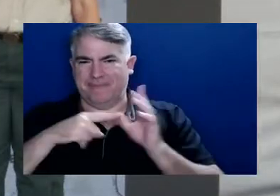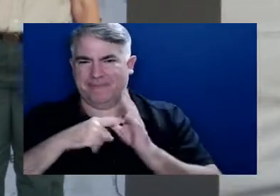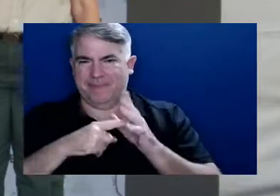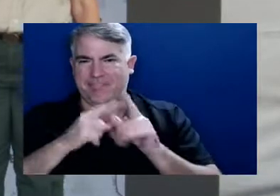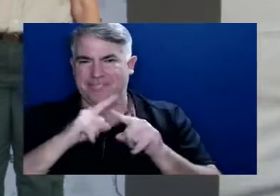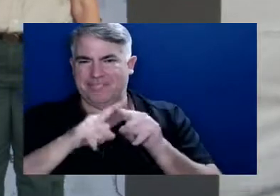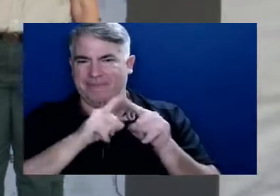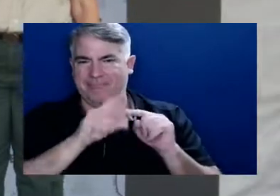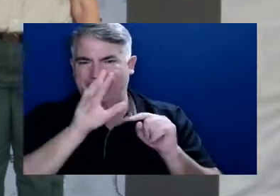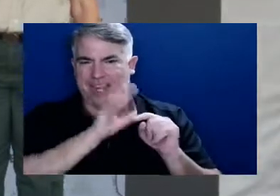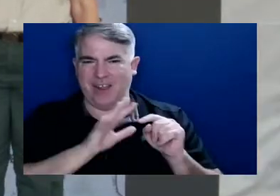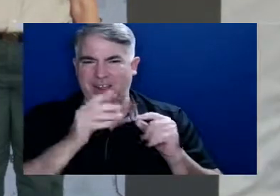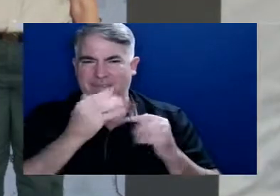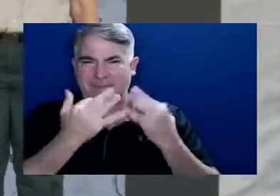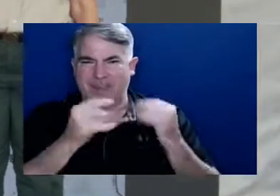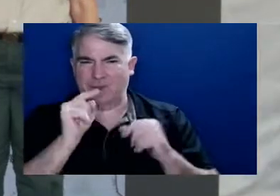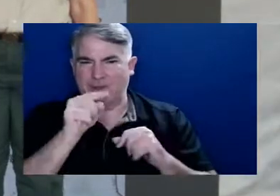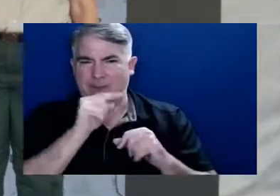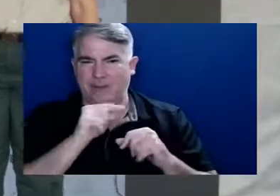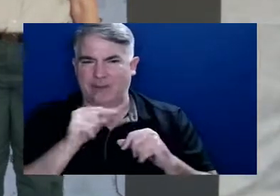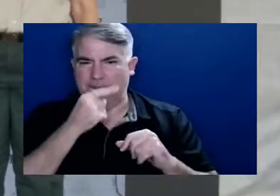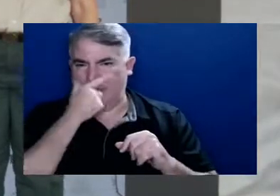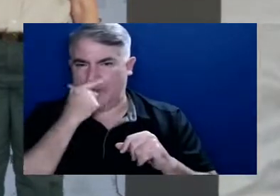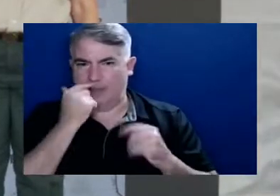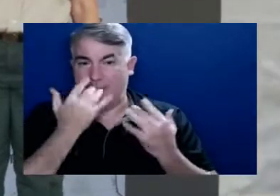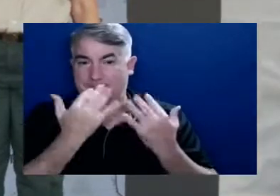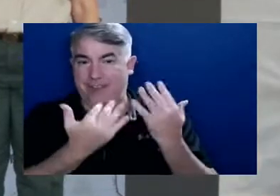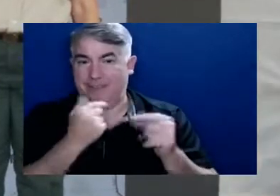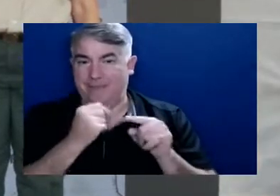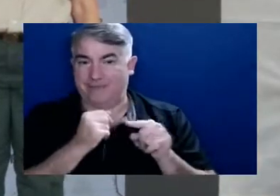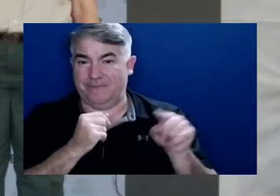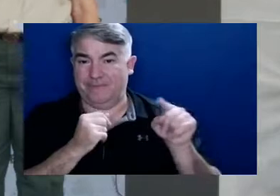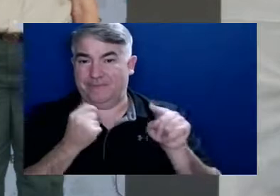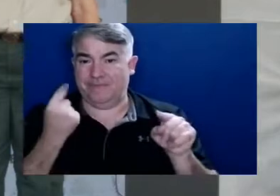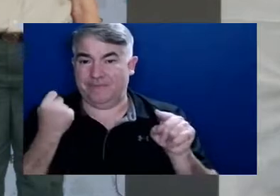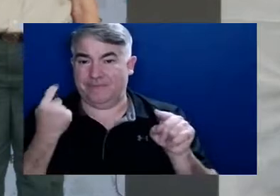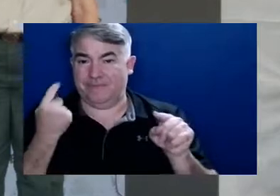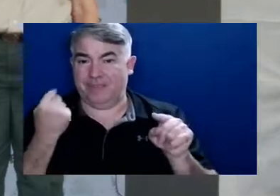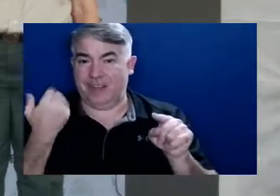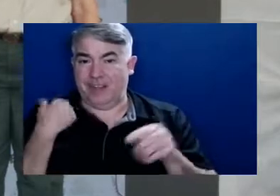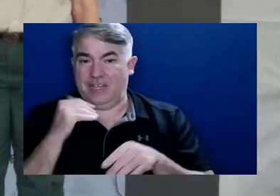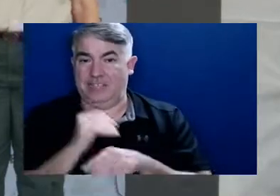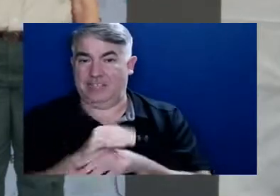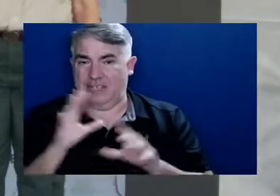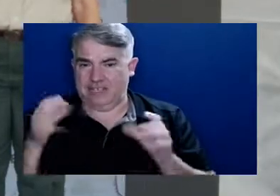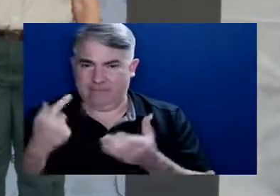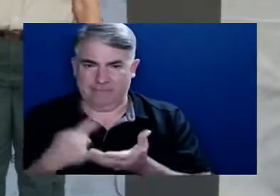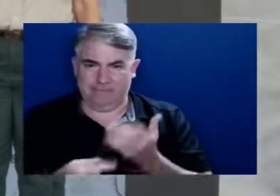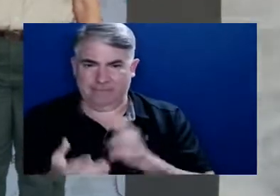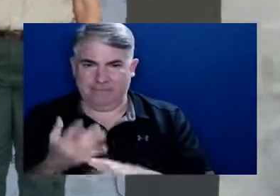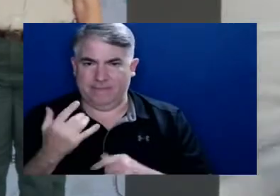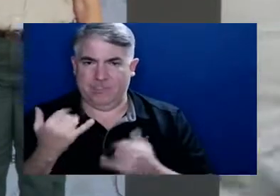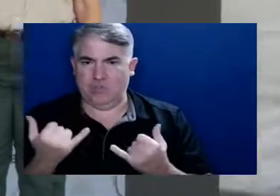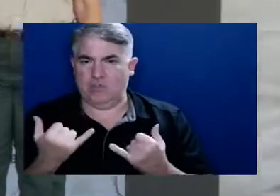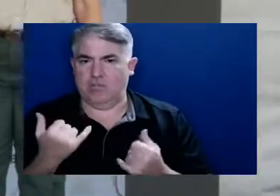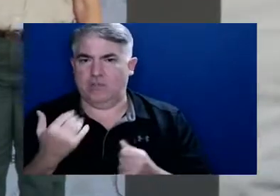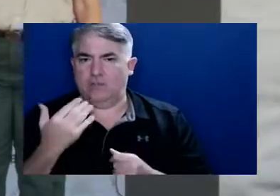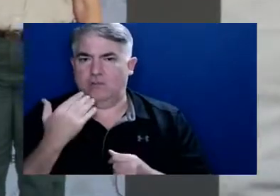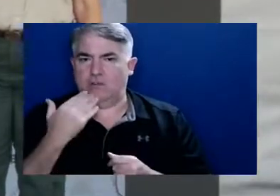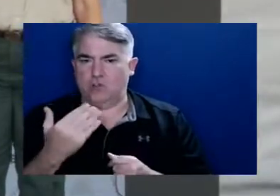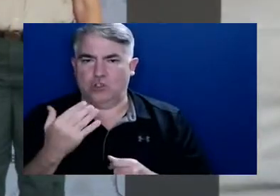little bit of growth there. But they did get around it last night, and it sounds like today they've done a good job as well. So